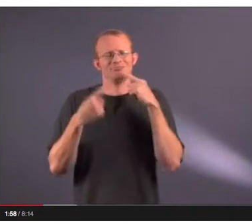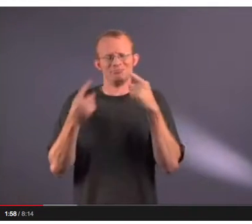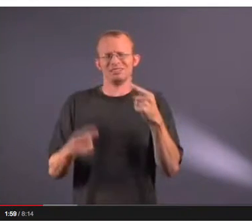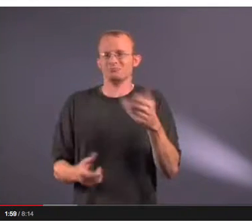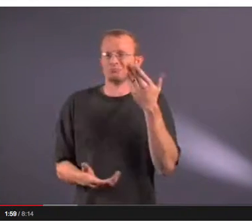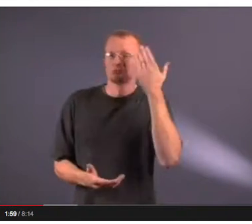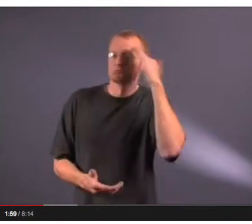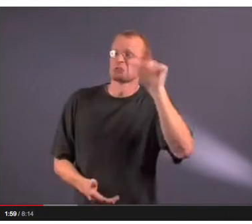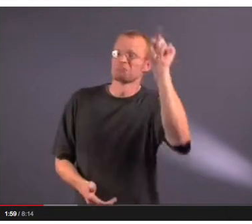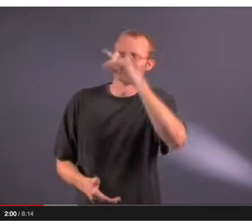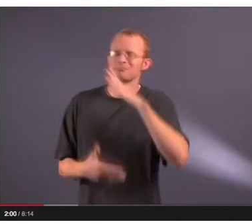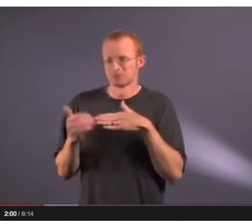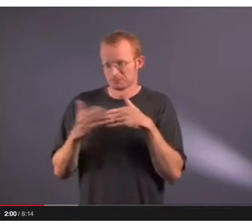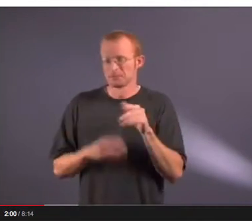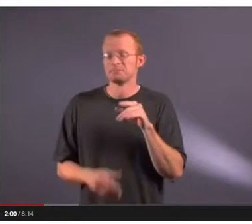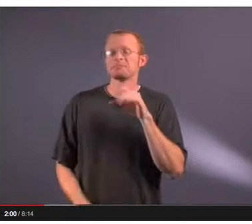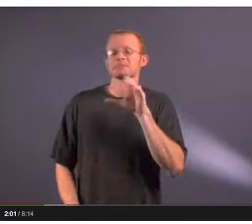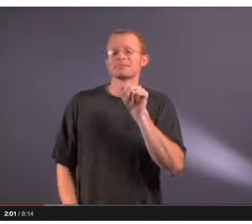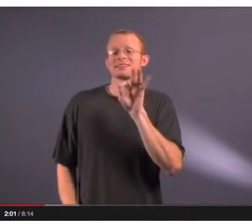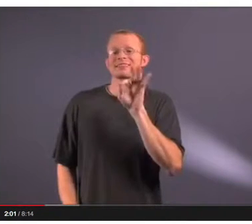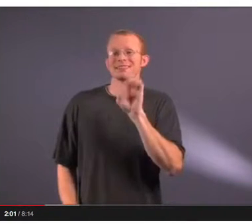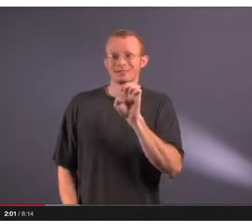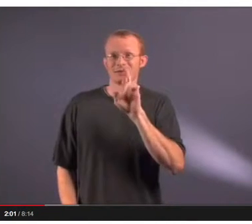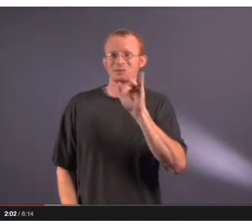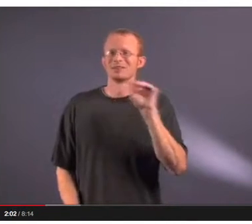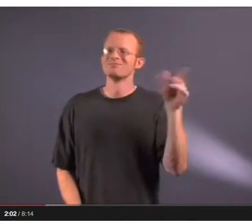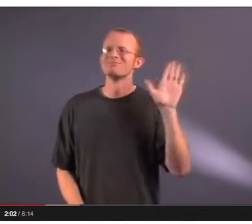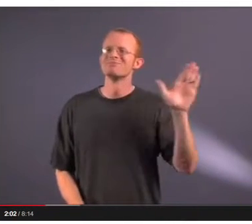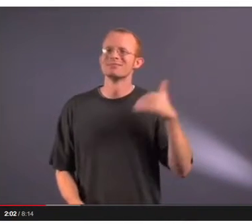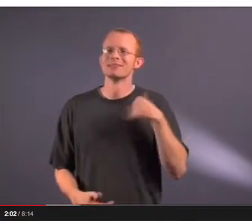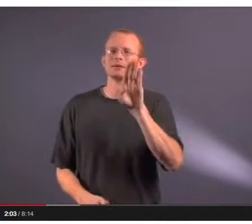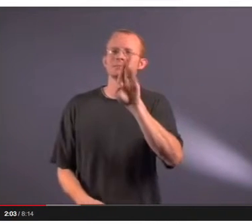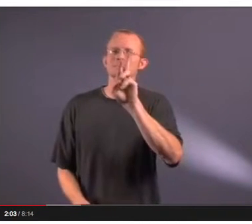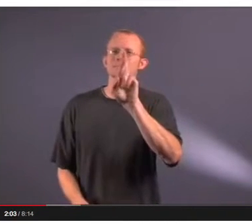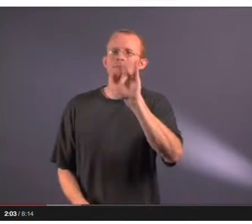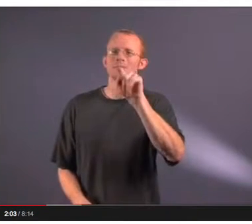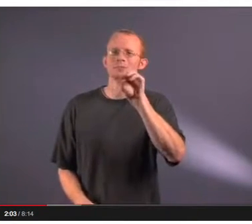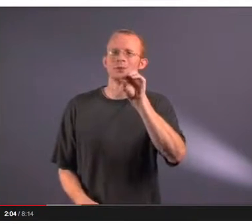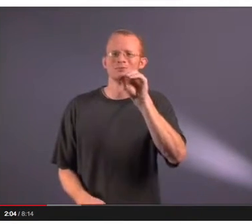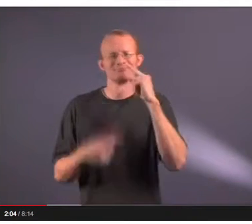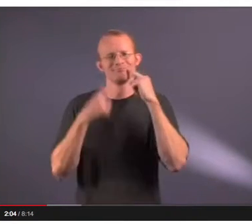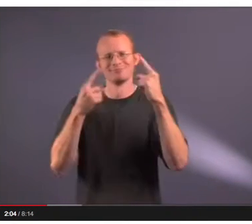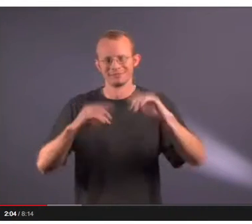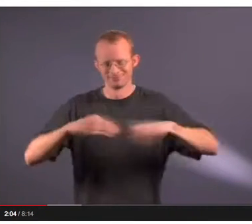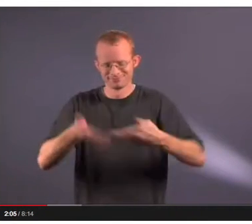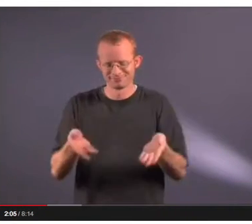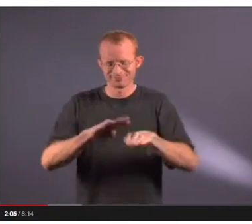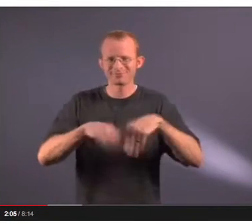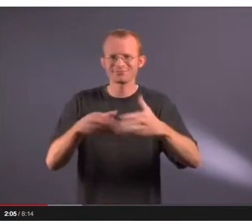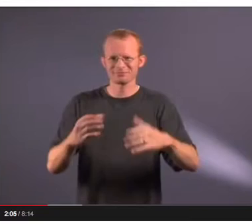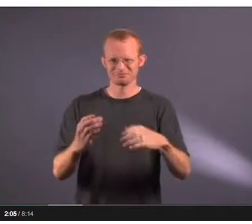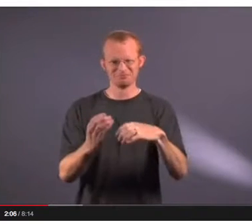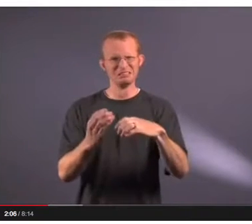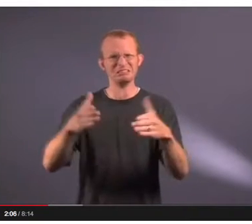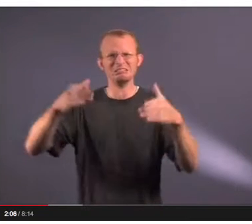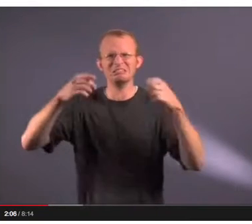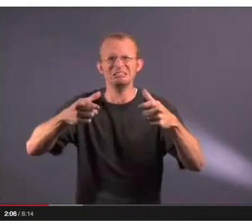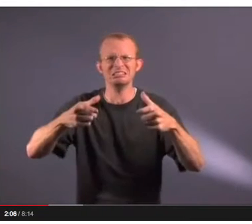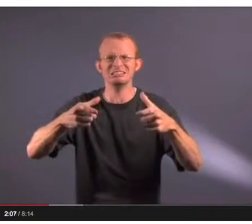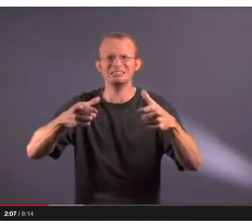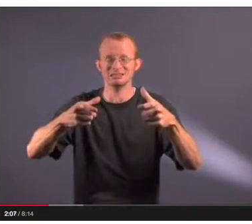So there's a restaurant in this area called Cafe Rio. It's kind of famous in this area. And they are really known for